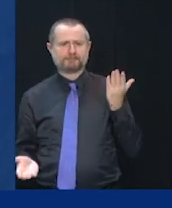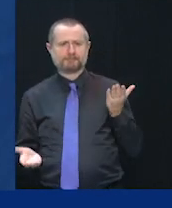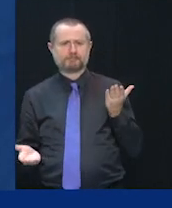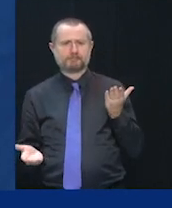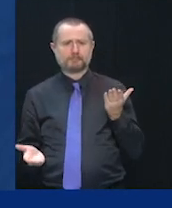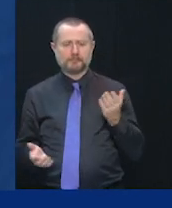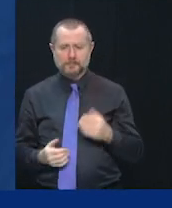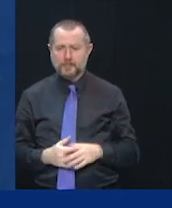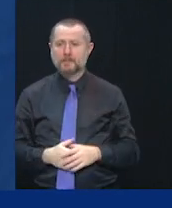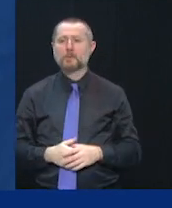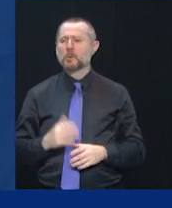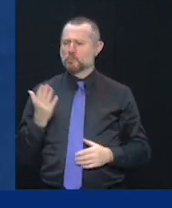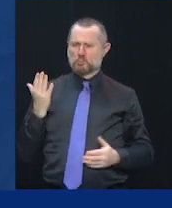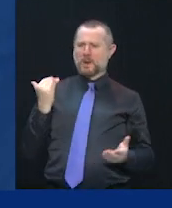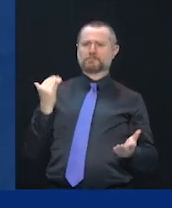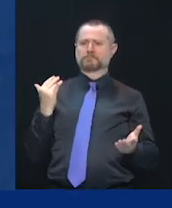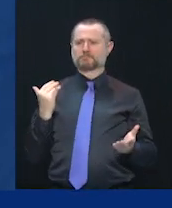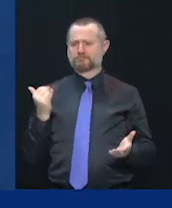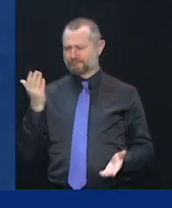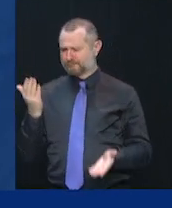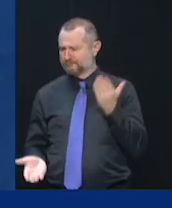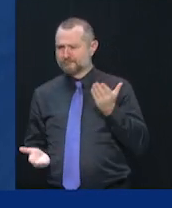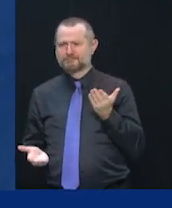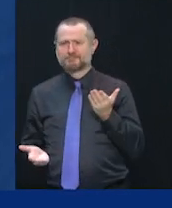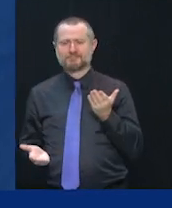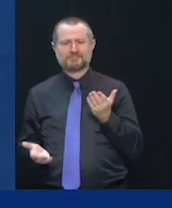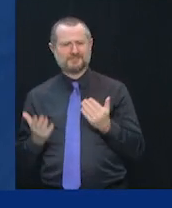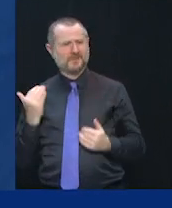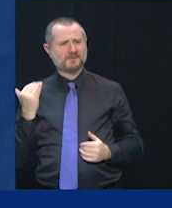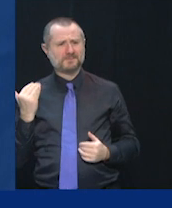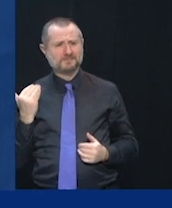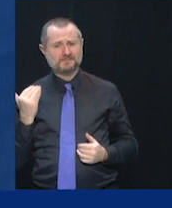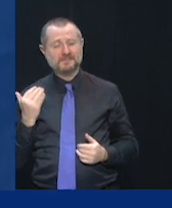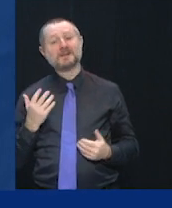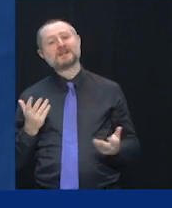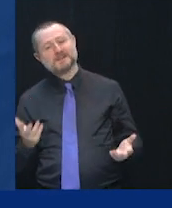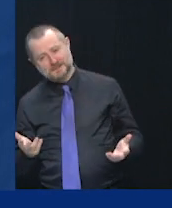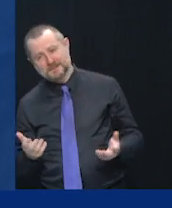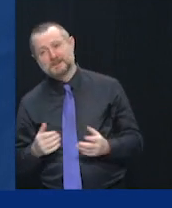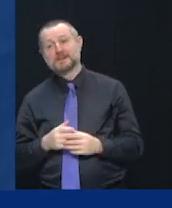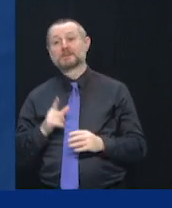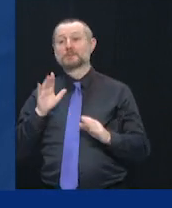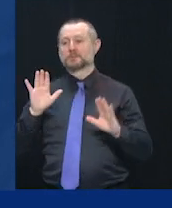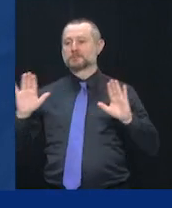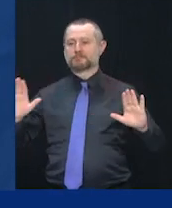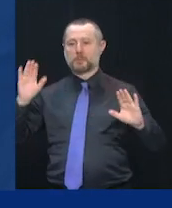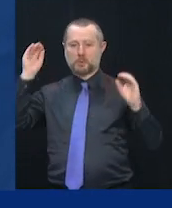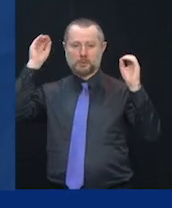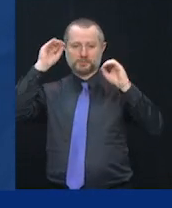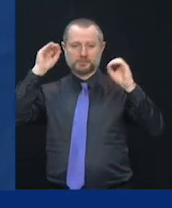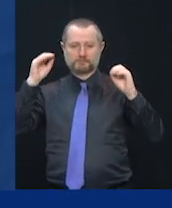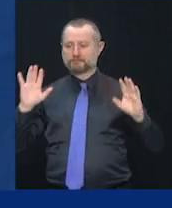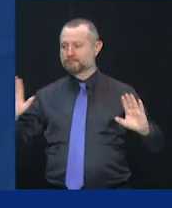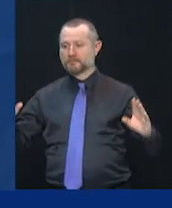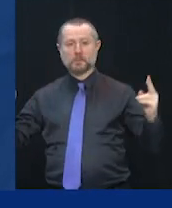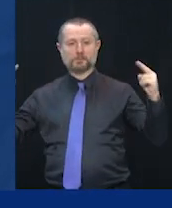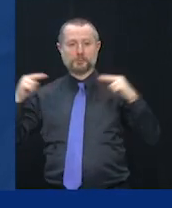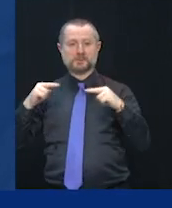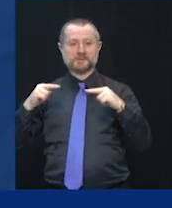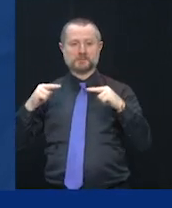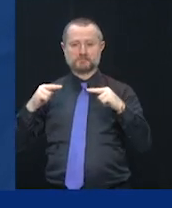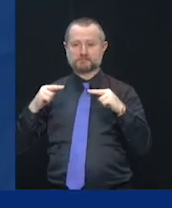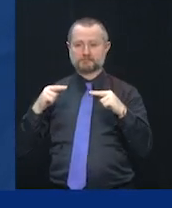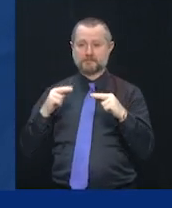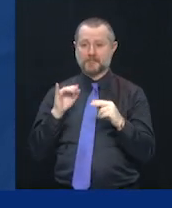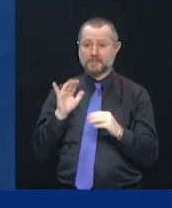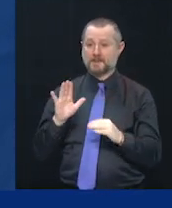What drives the differential? It's a difference of opinion in the effectiveness of the vaccine. What are